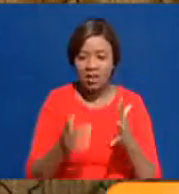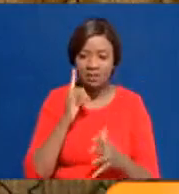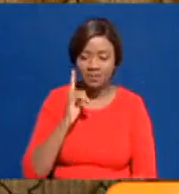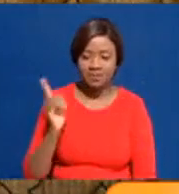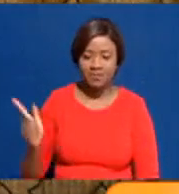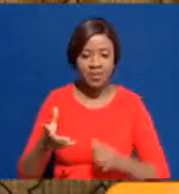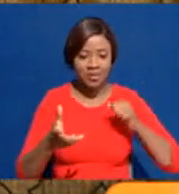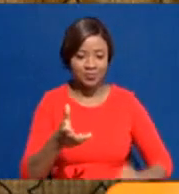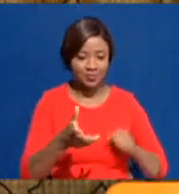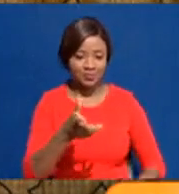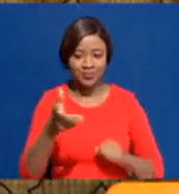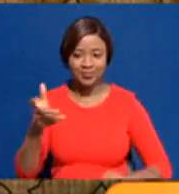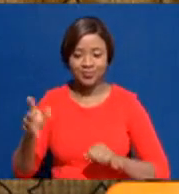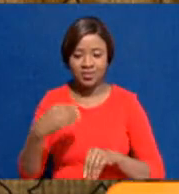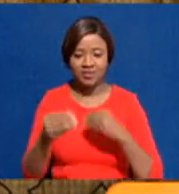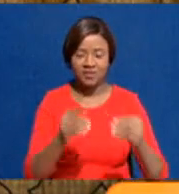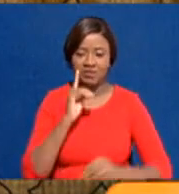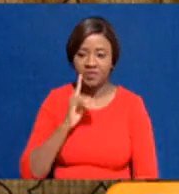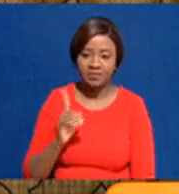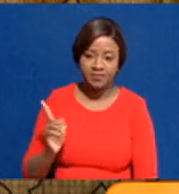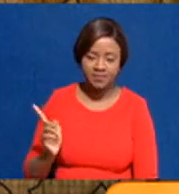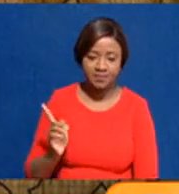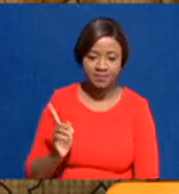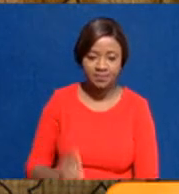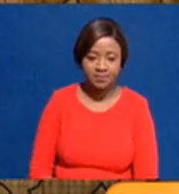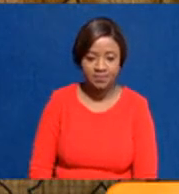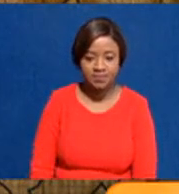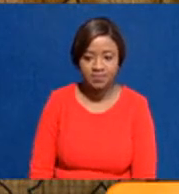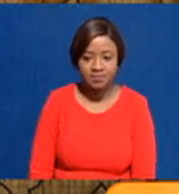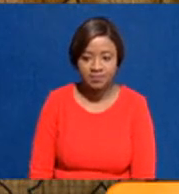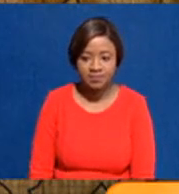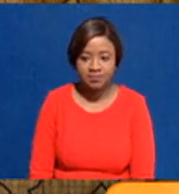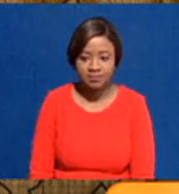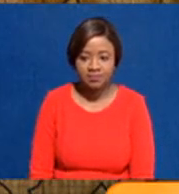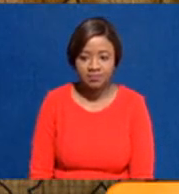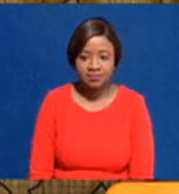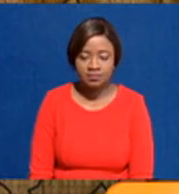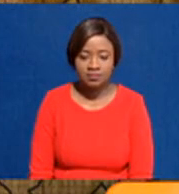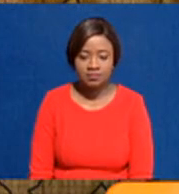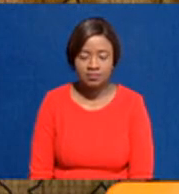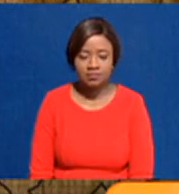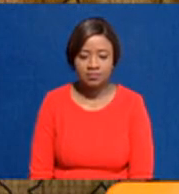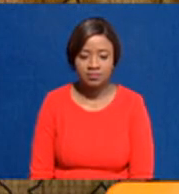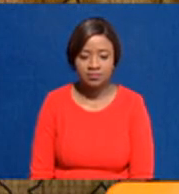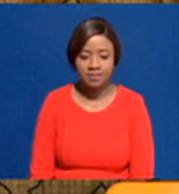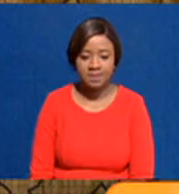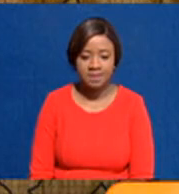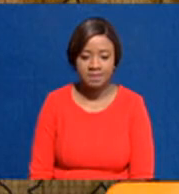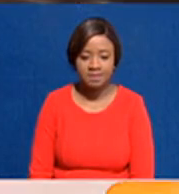the issuance of sulfur tablets to pregnant women, and the incorporation of the malaria vaccine into childhood